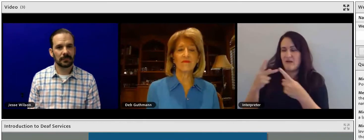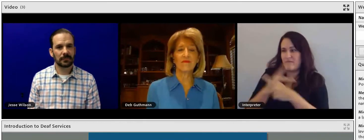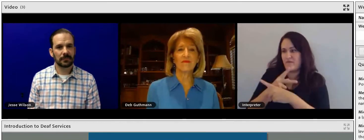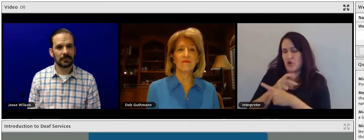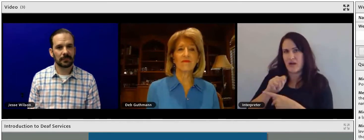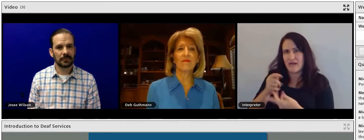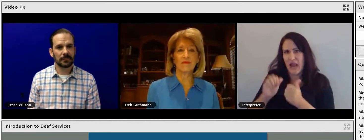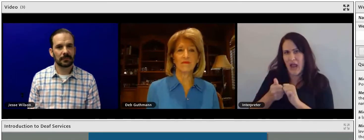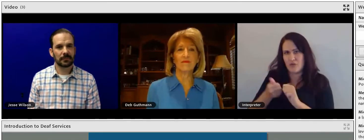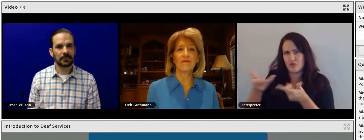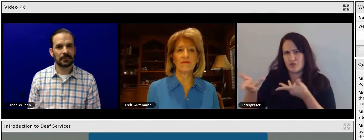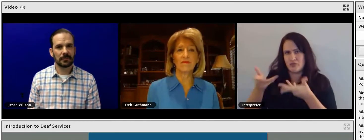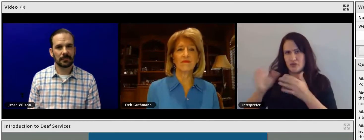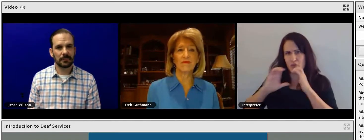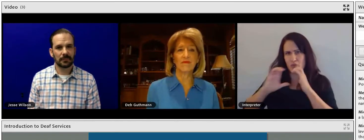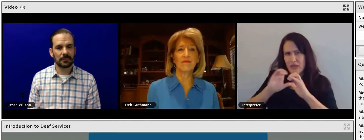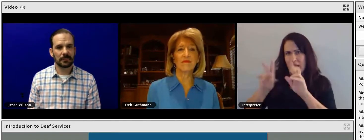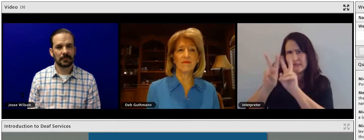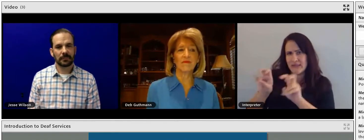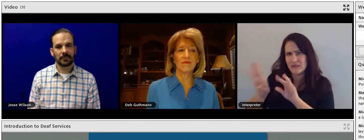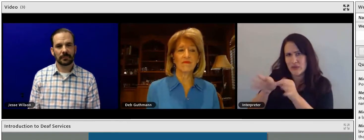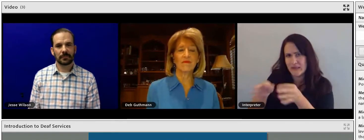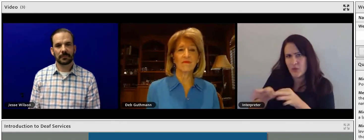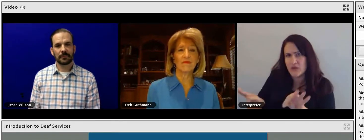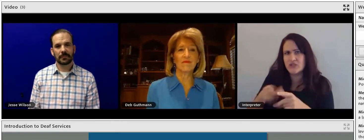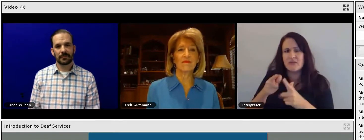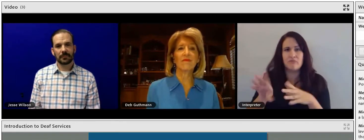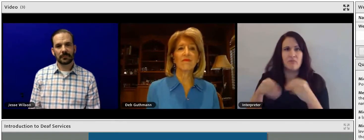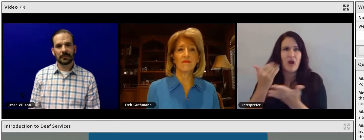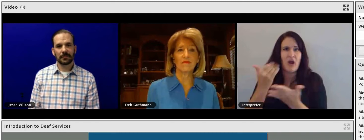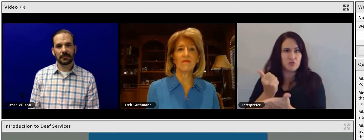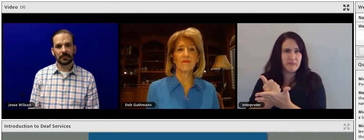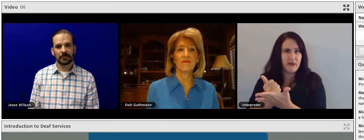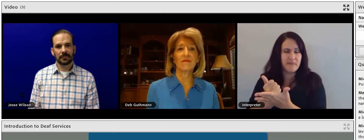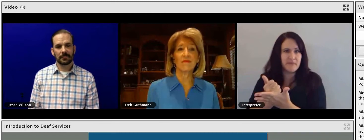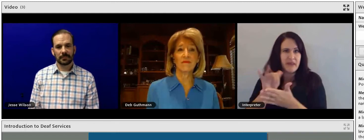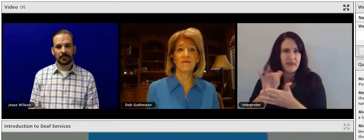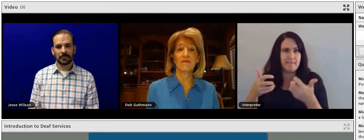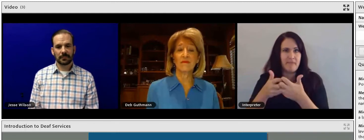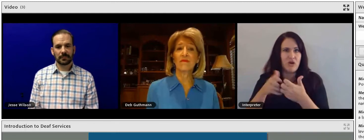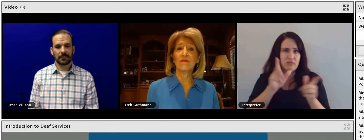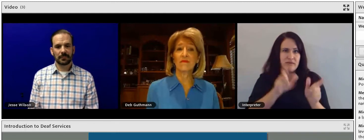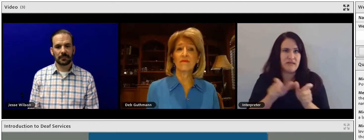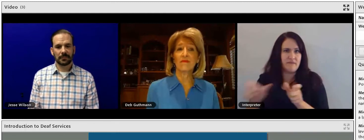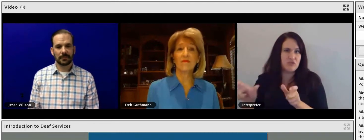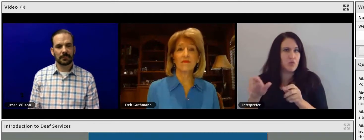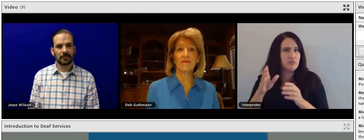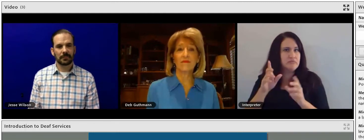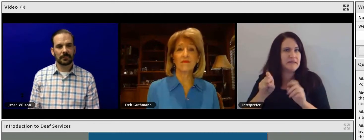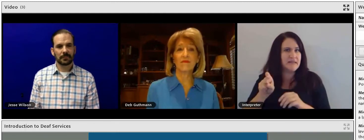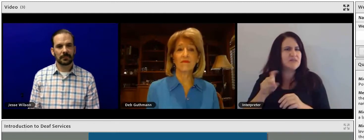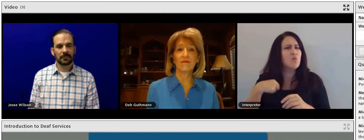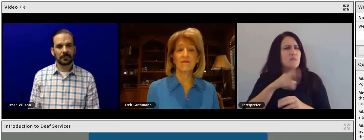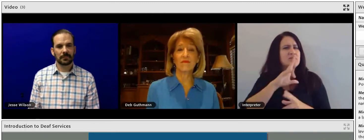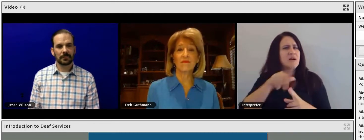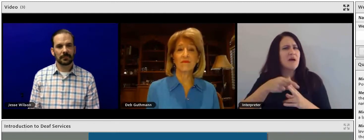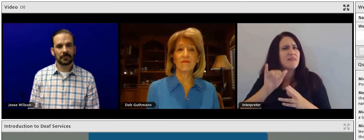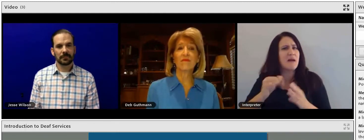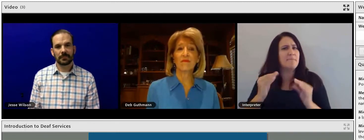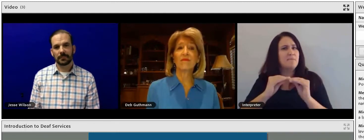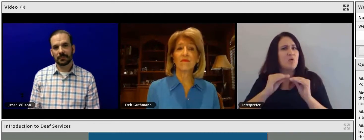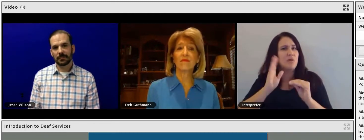to communicate with them, assess language, and then provide treatment that matches their individual needs. And we will talk more